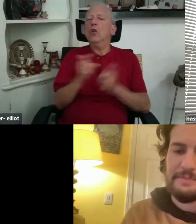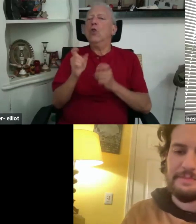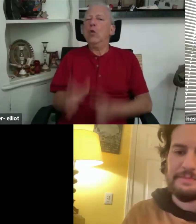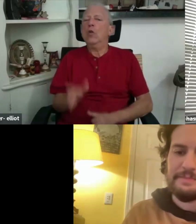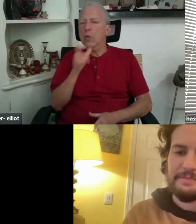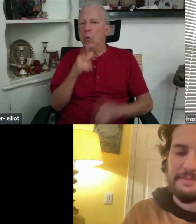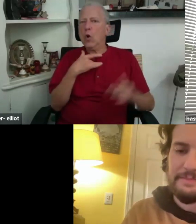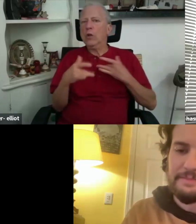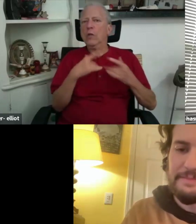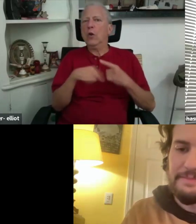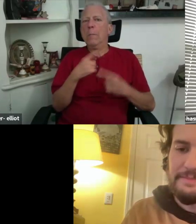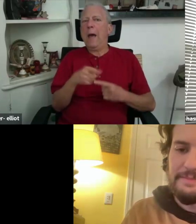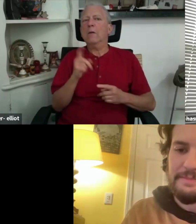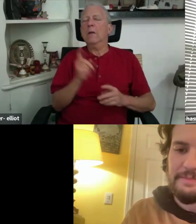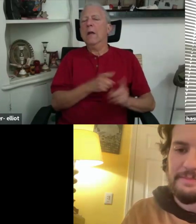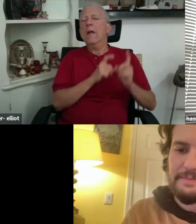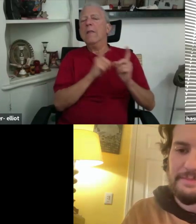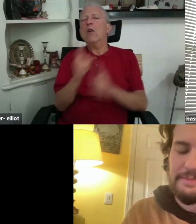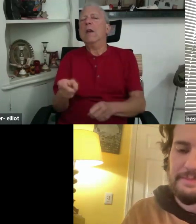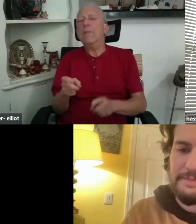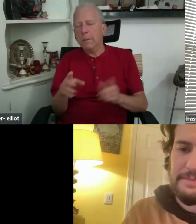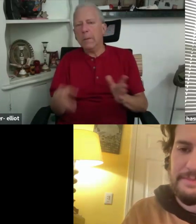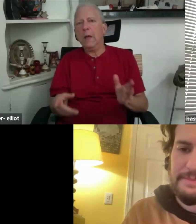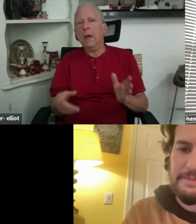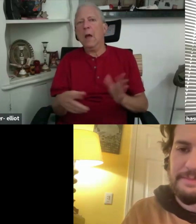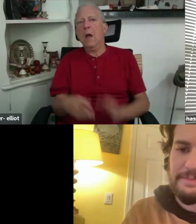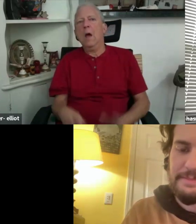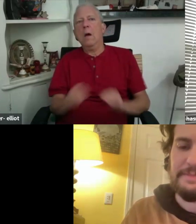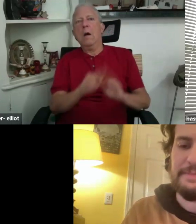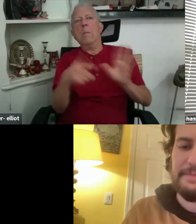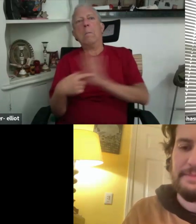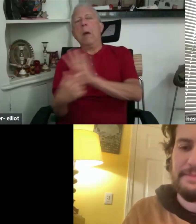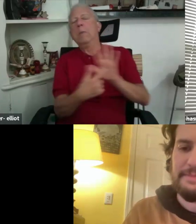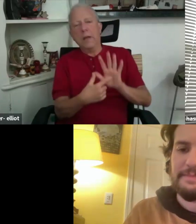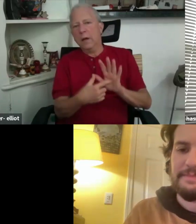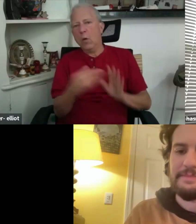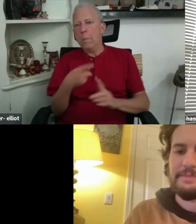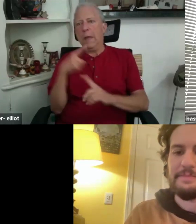giving being public or being assigned to a potentially targeted org?